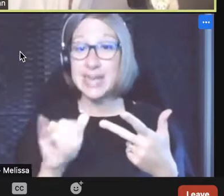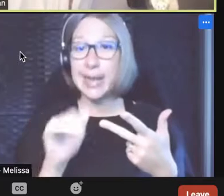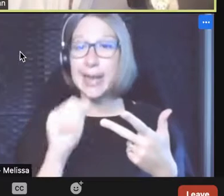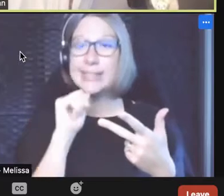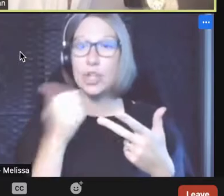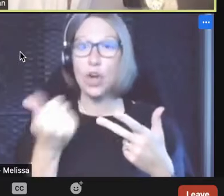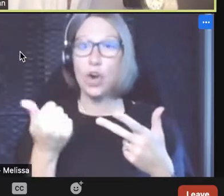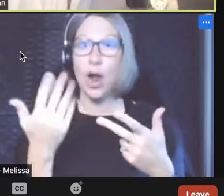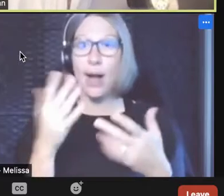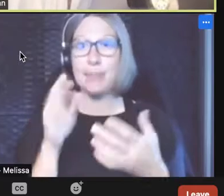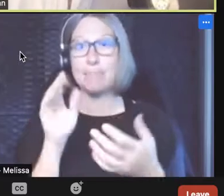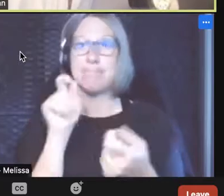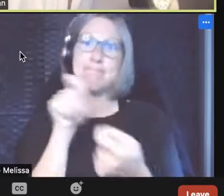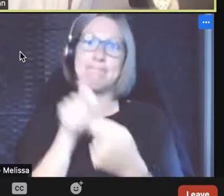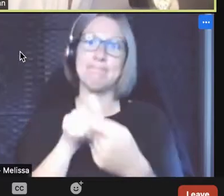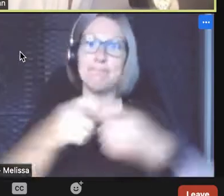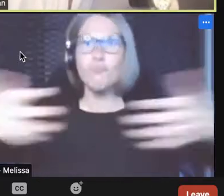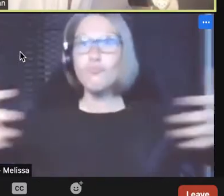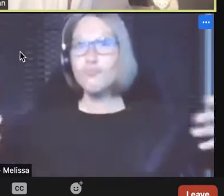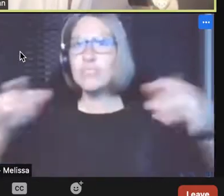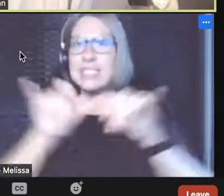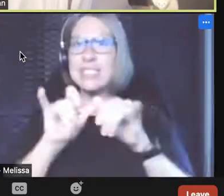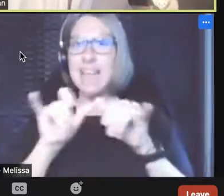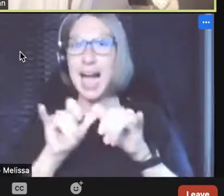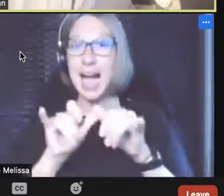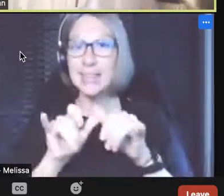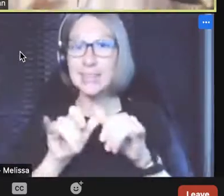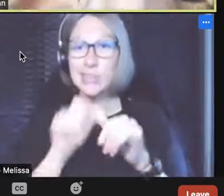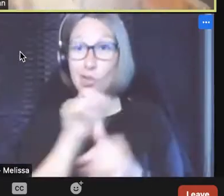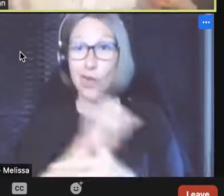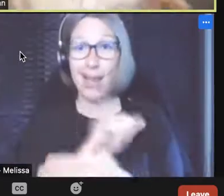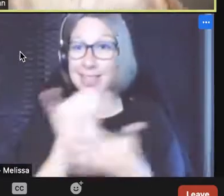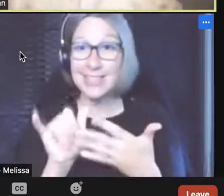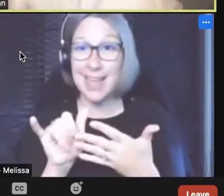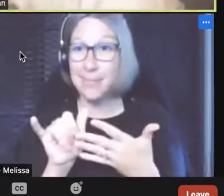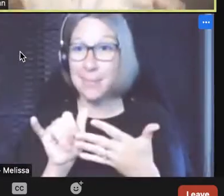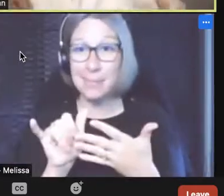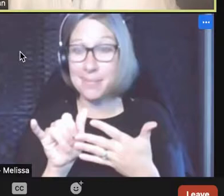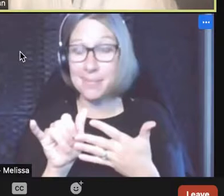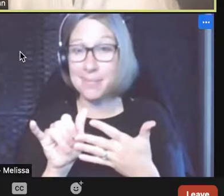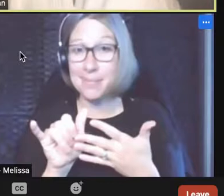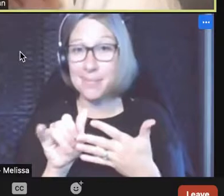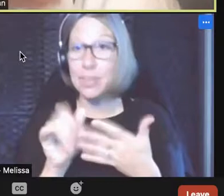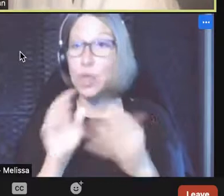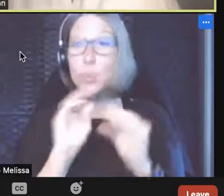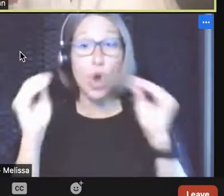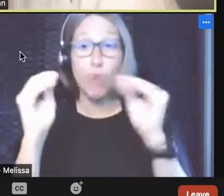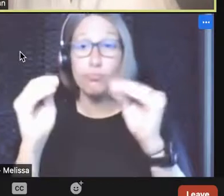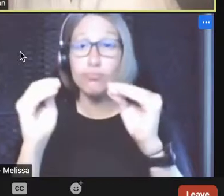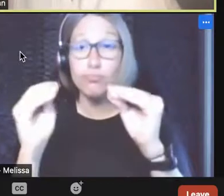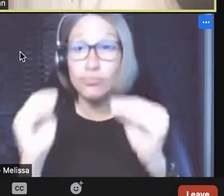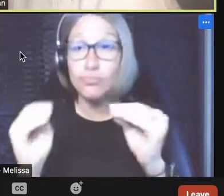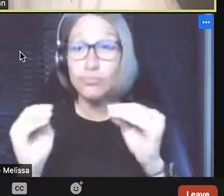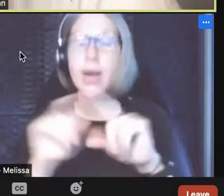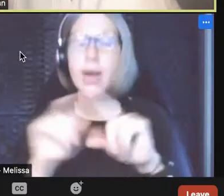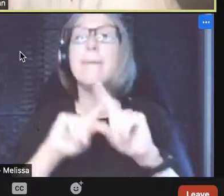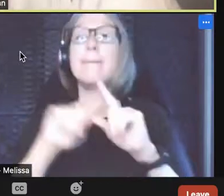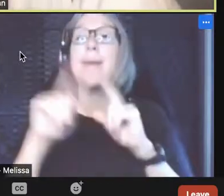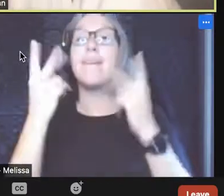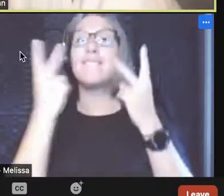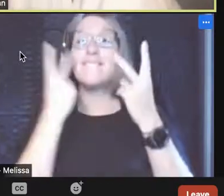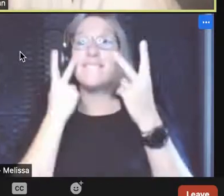same. This was done with no instruction. This child this is what vision gives you. It gives you a chance to really do a